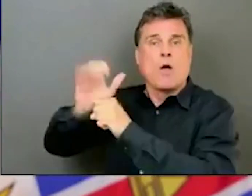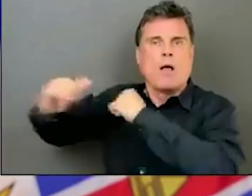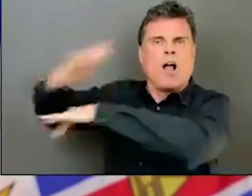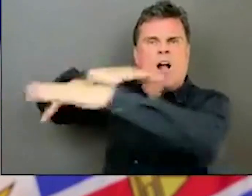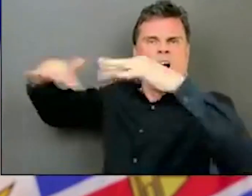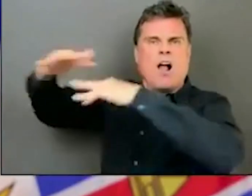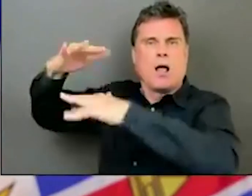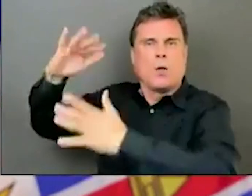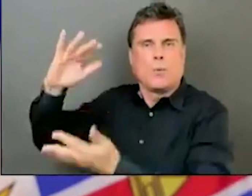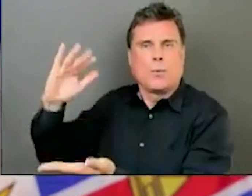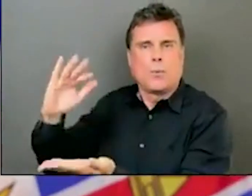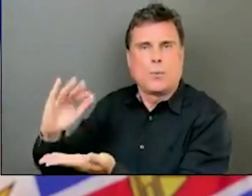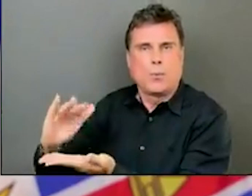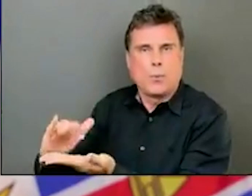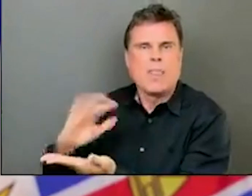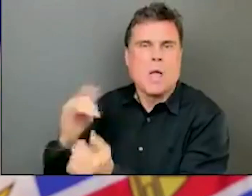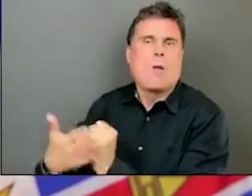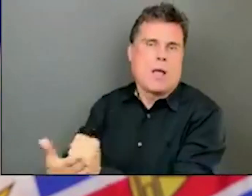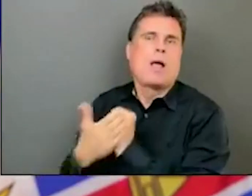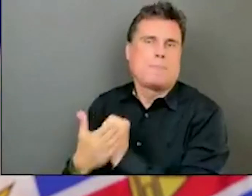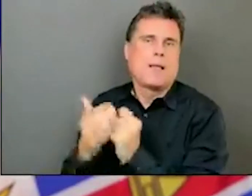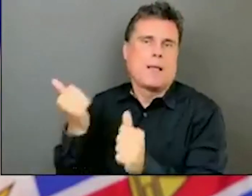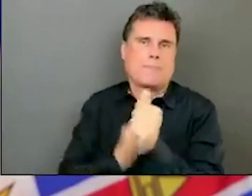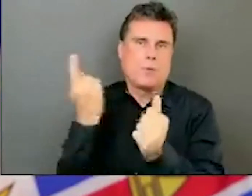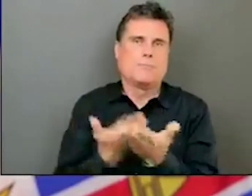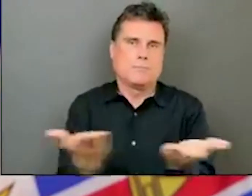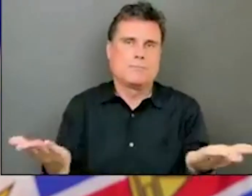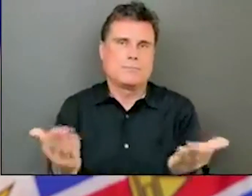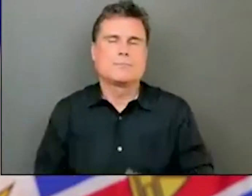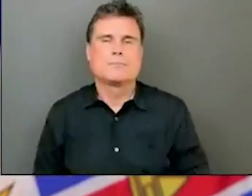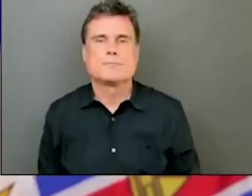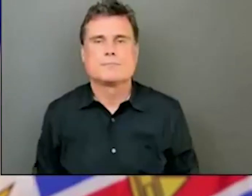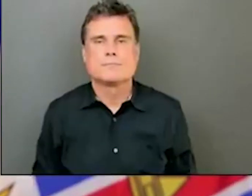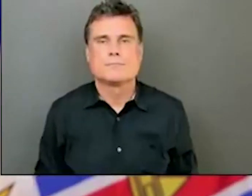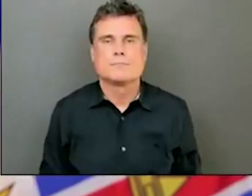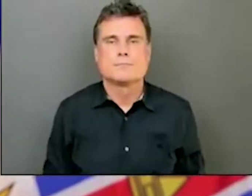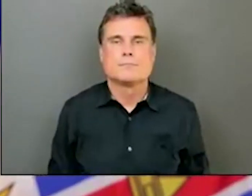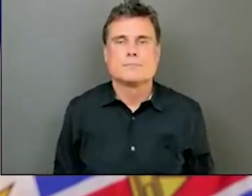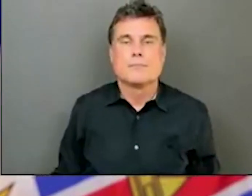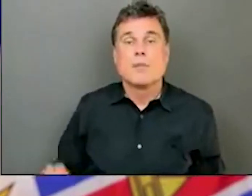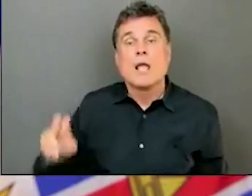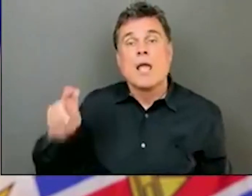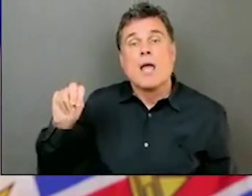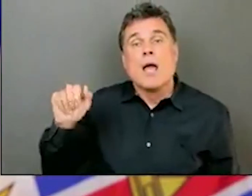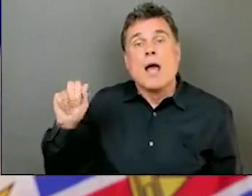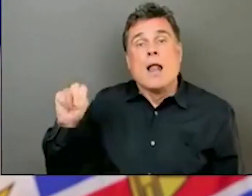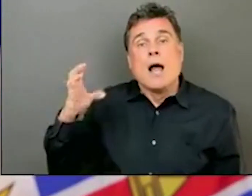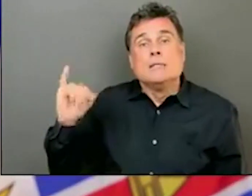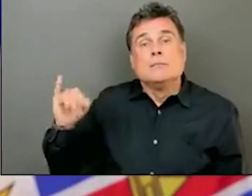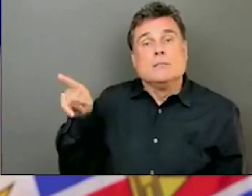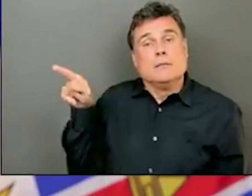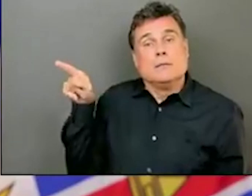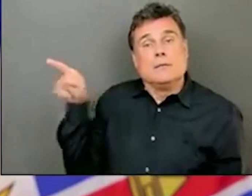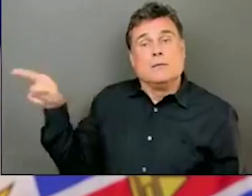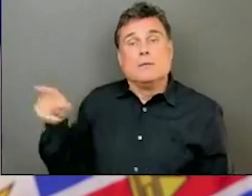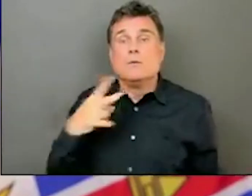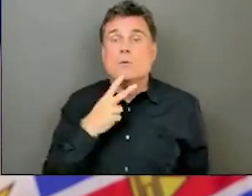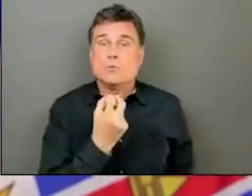of virus that's transmitting, and that protects everyone. In terms of the NACI